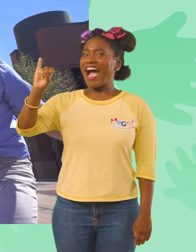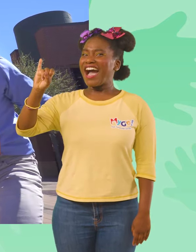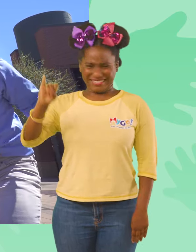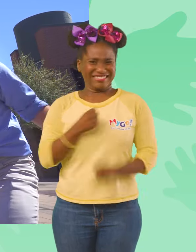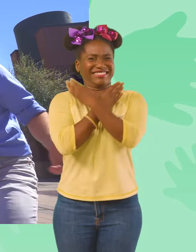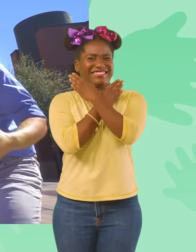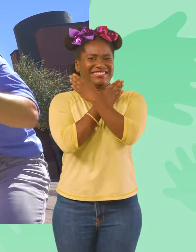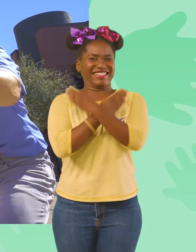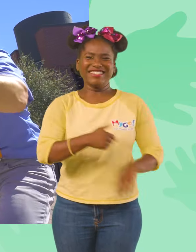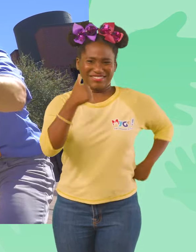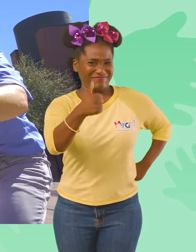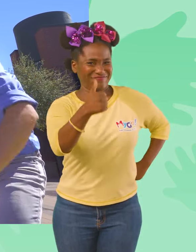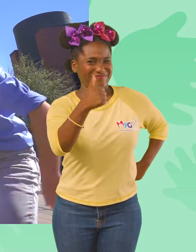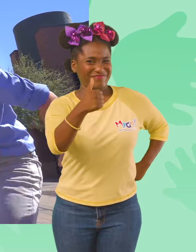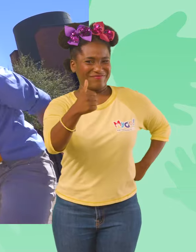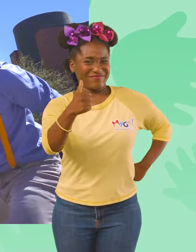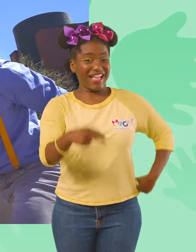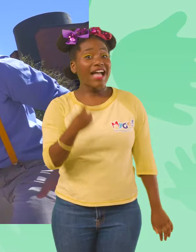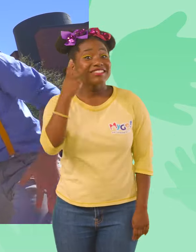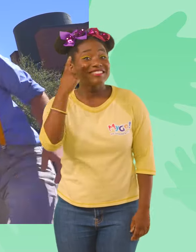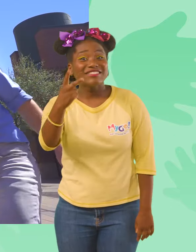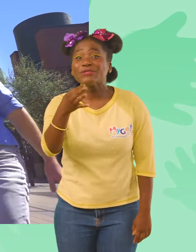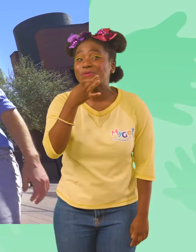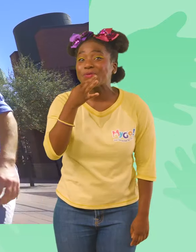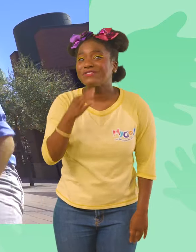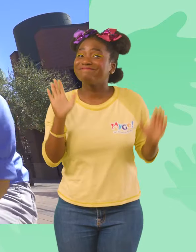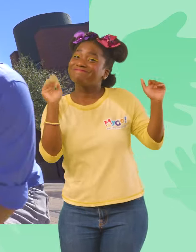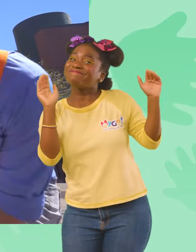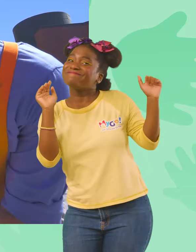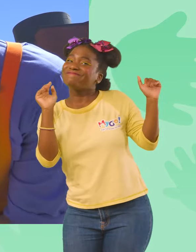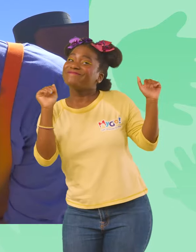B-L-I-P-P-I. Blippi. Good job. All right. See you soon.